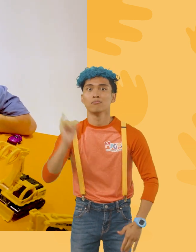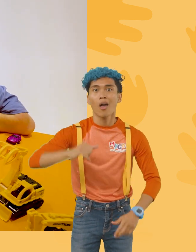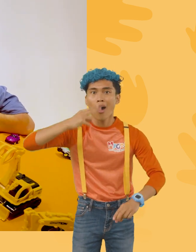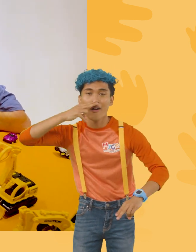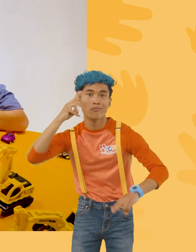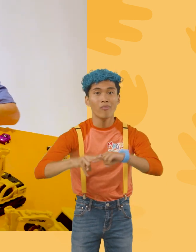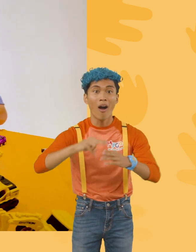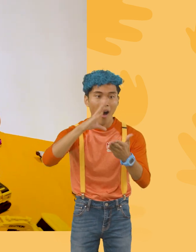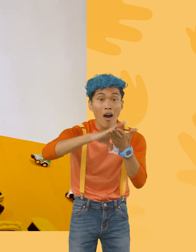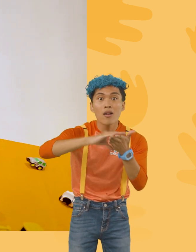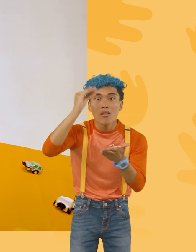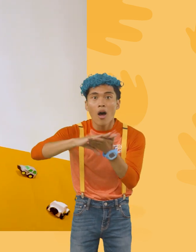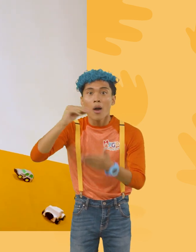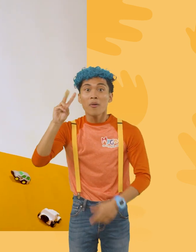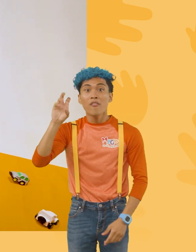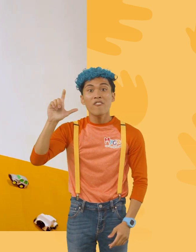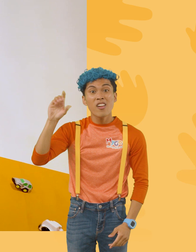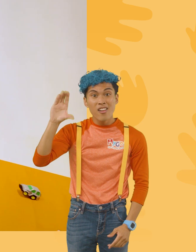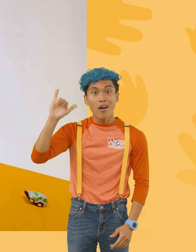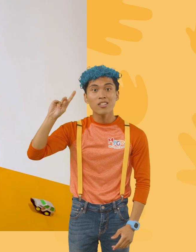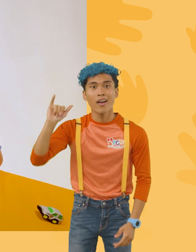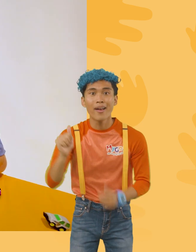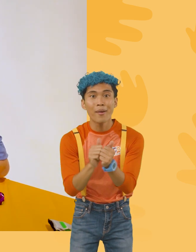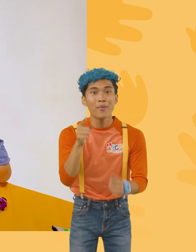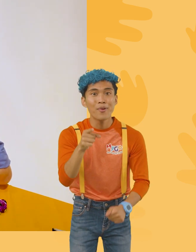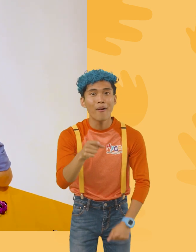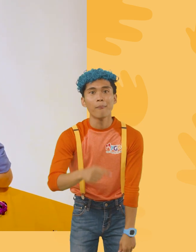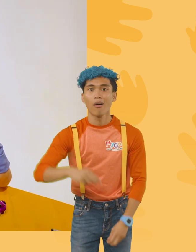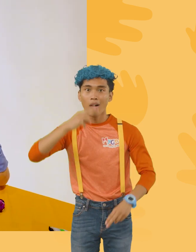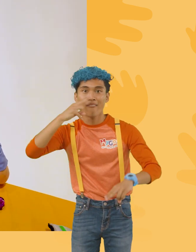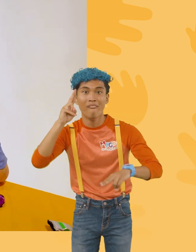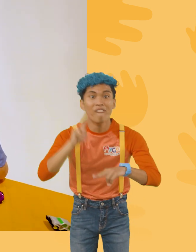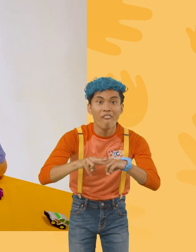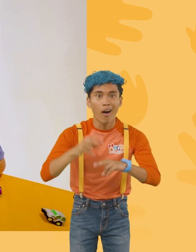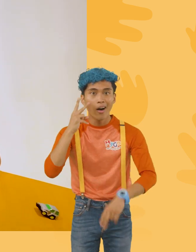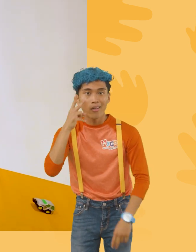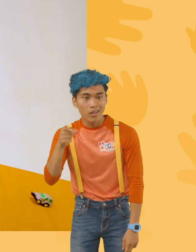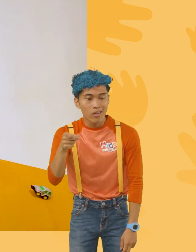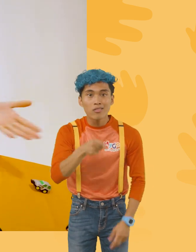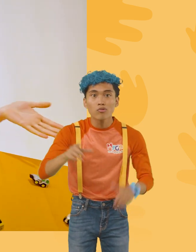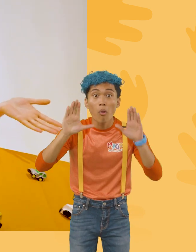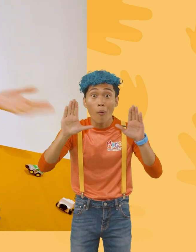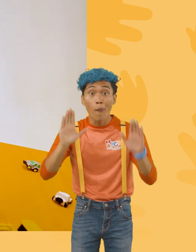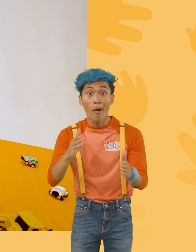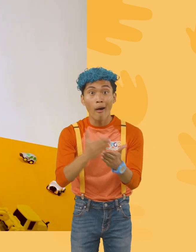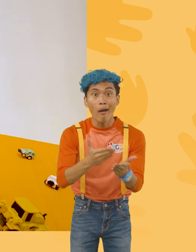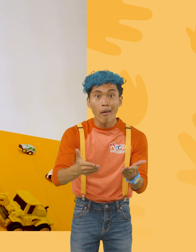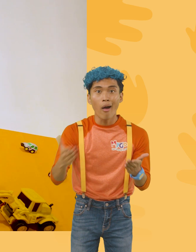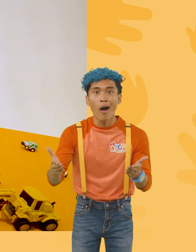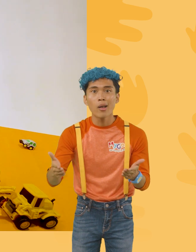That was so much fun learning about velocity with you. And it was really fun seeing all these